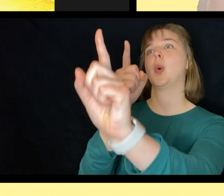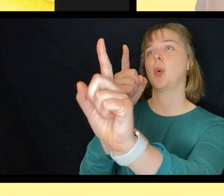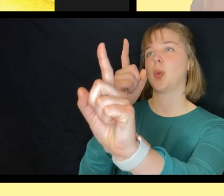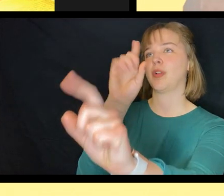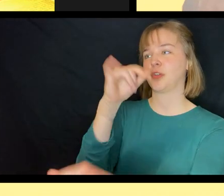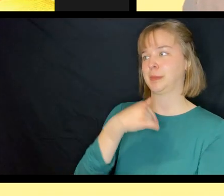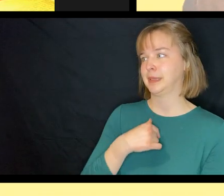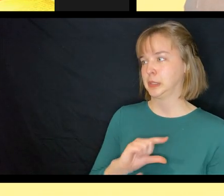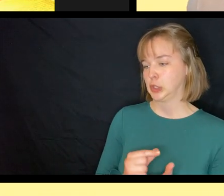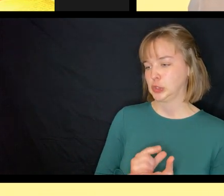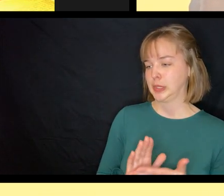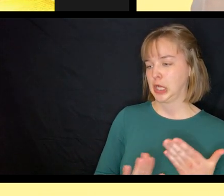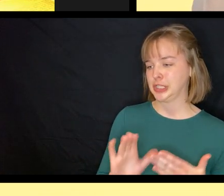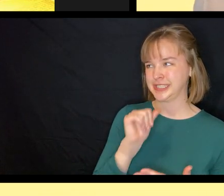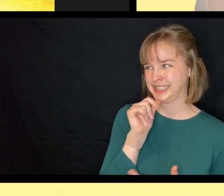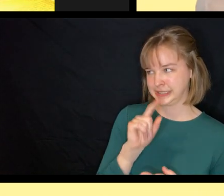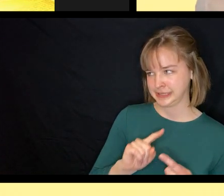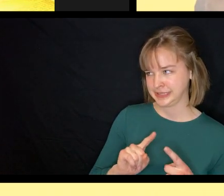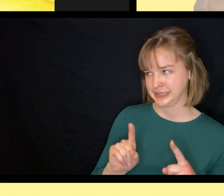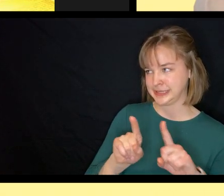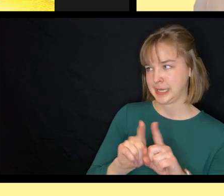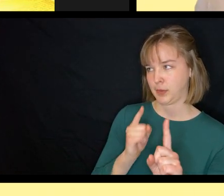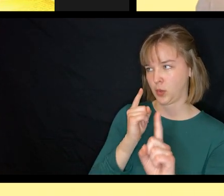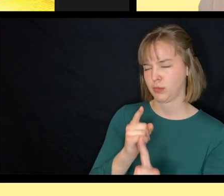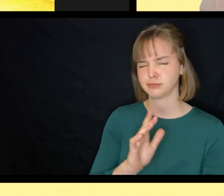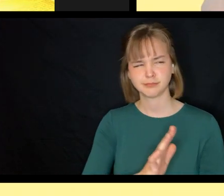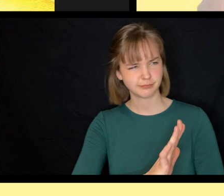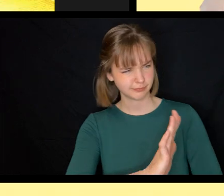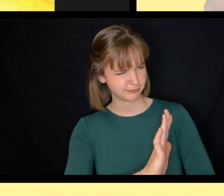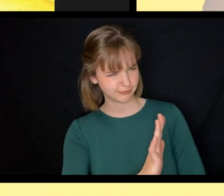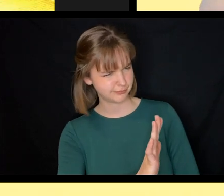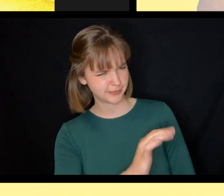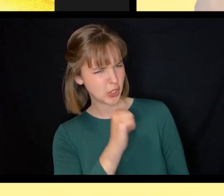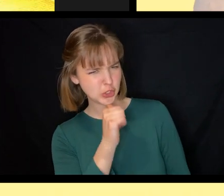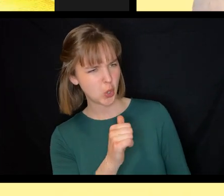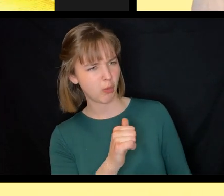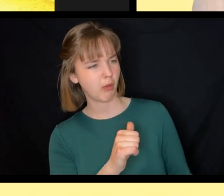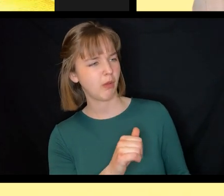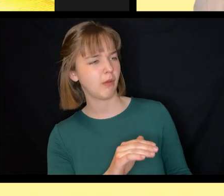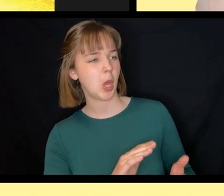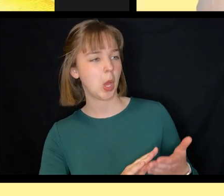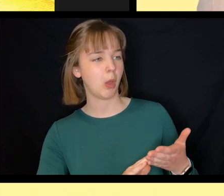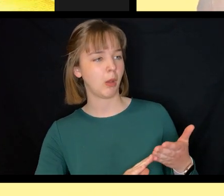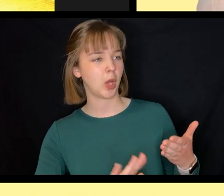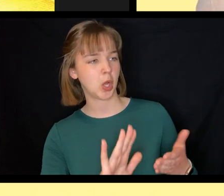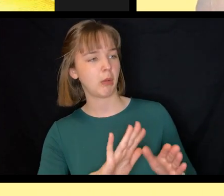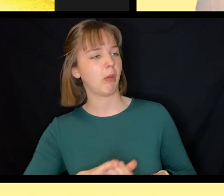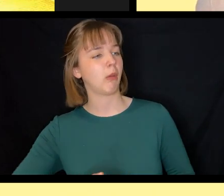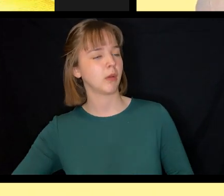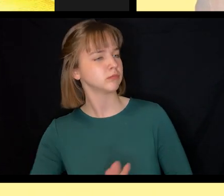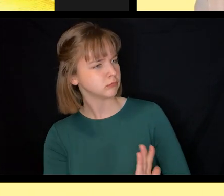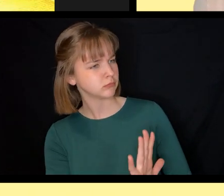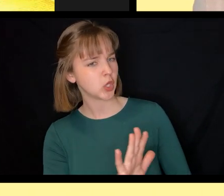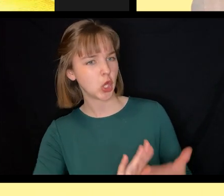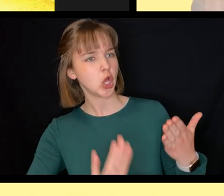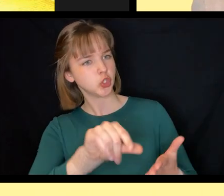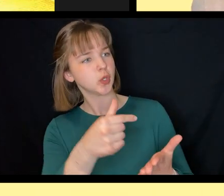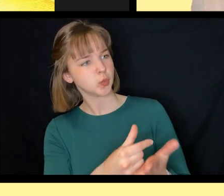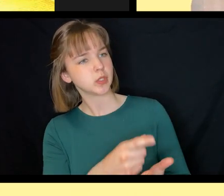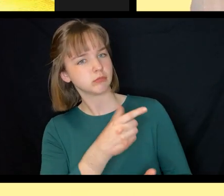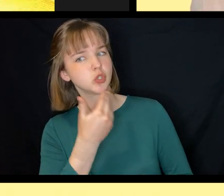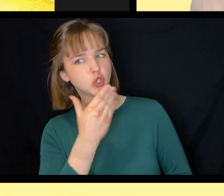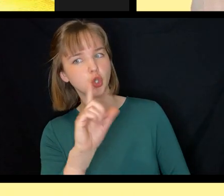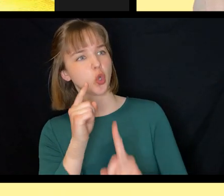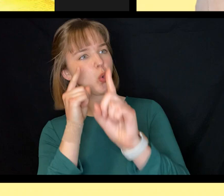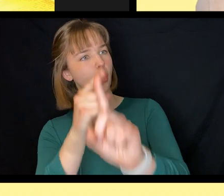Paralympics, it doesn't, I Yeah. don't know, not the same. I don't know, big college, like I mean, that's a big goal in itself,